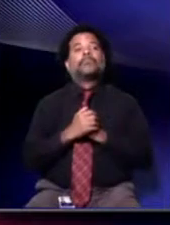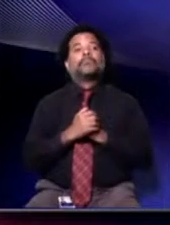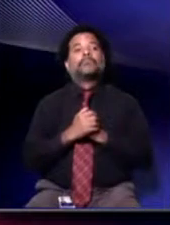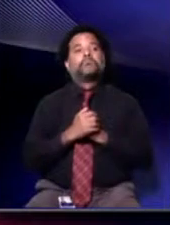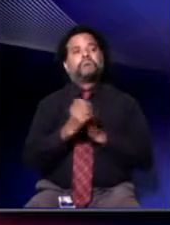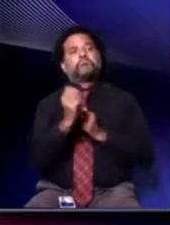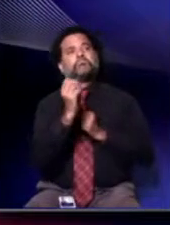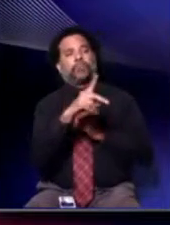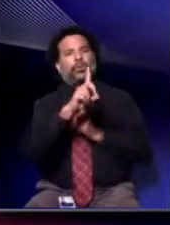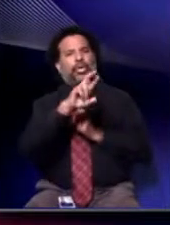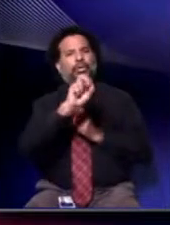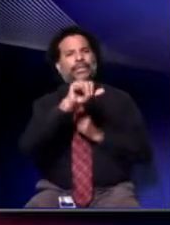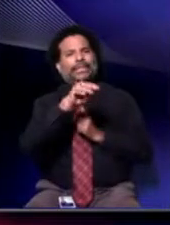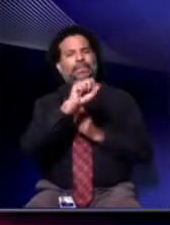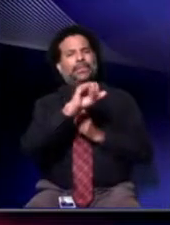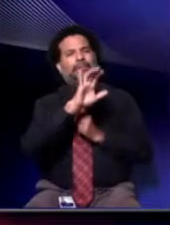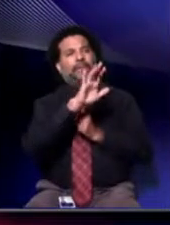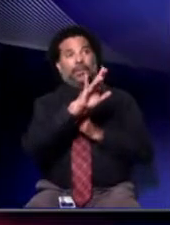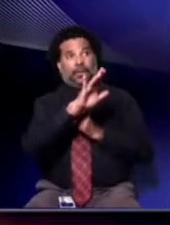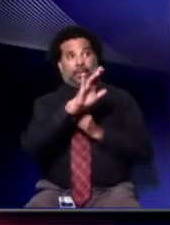All right, so if you could share that with